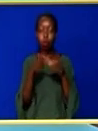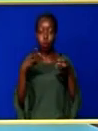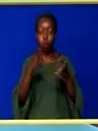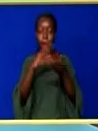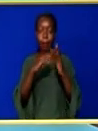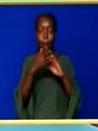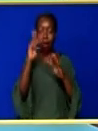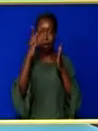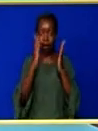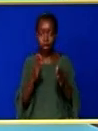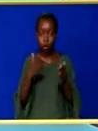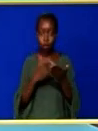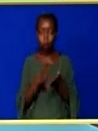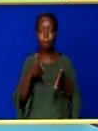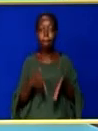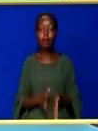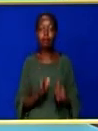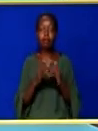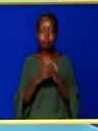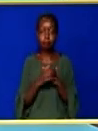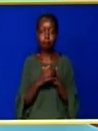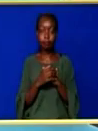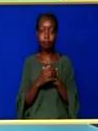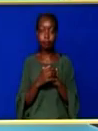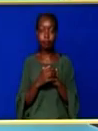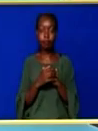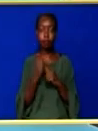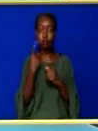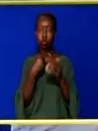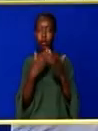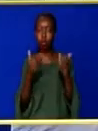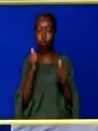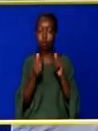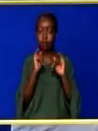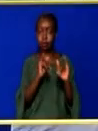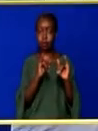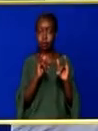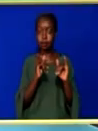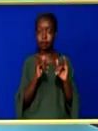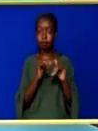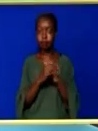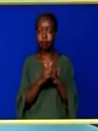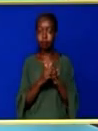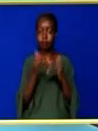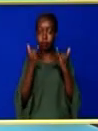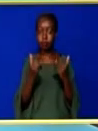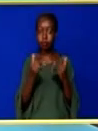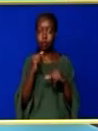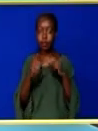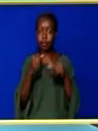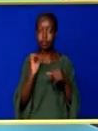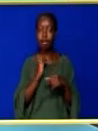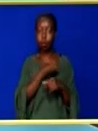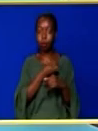by birth. By birth. Yes. Wow. The only thing that remains is now our task.